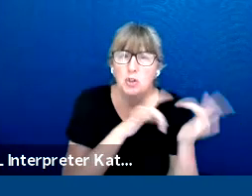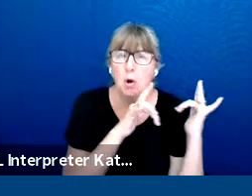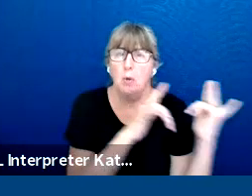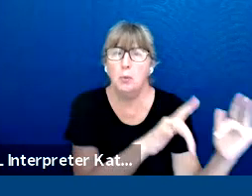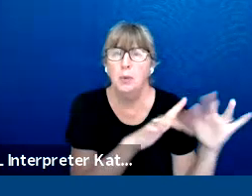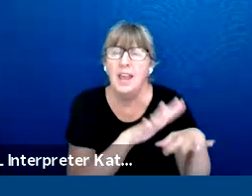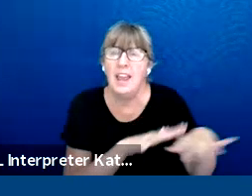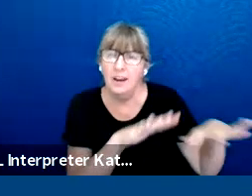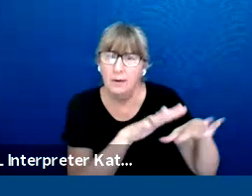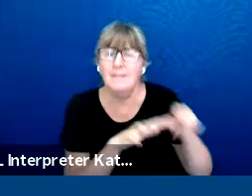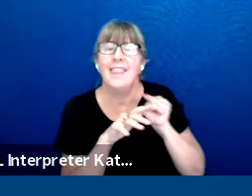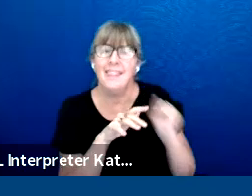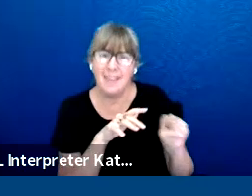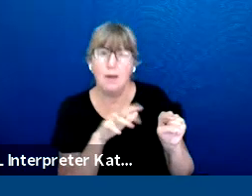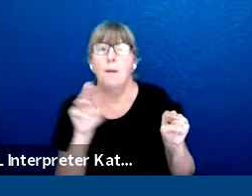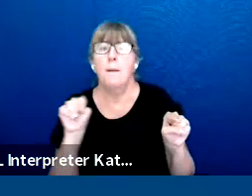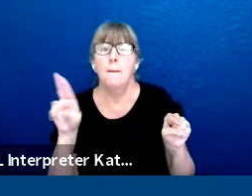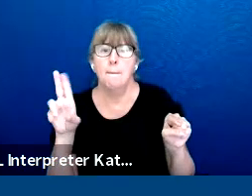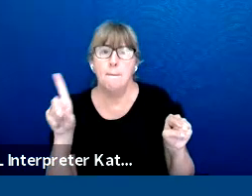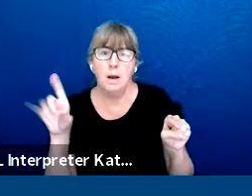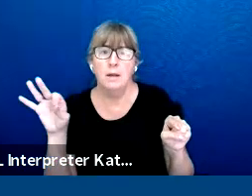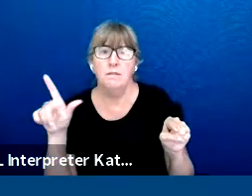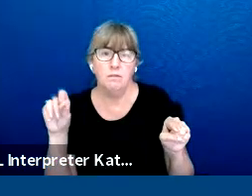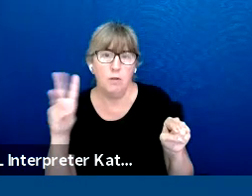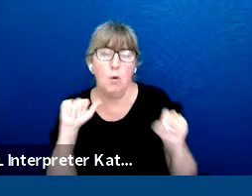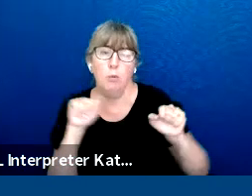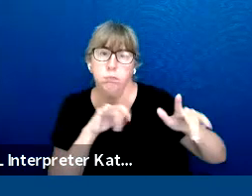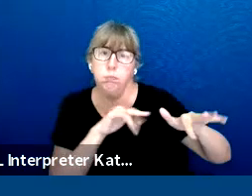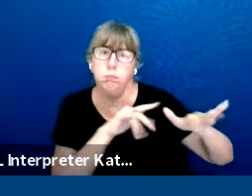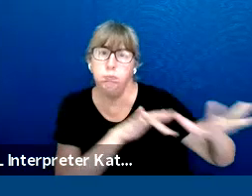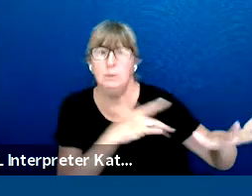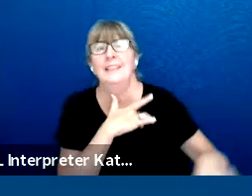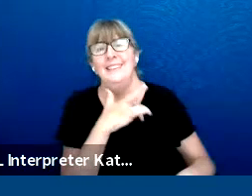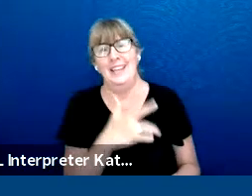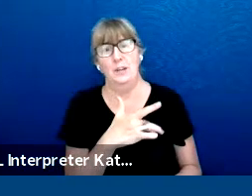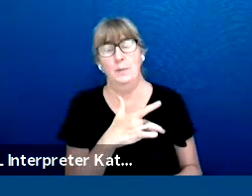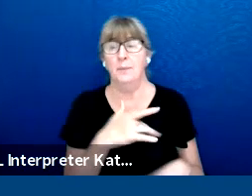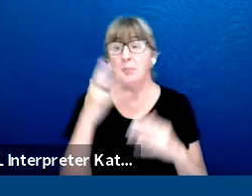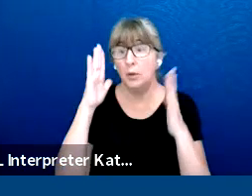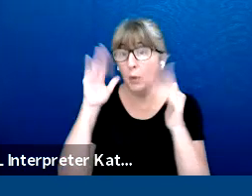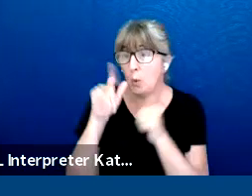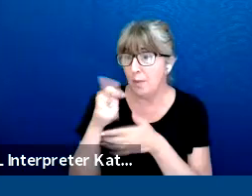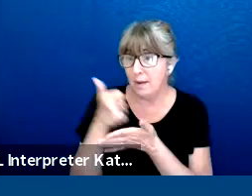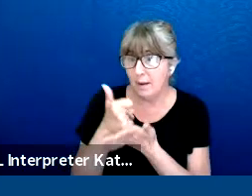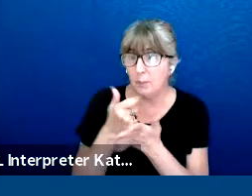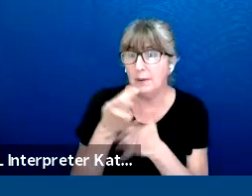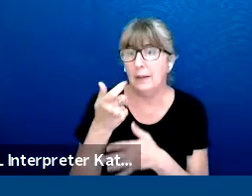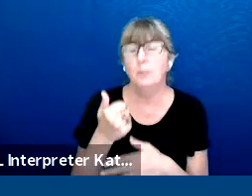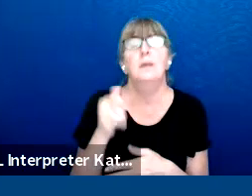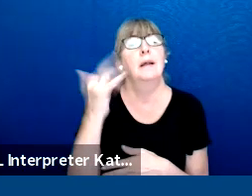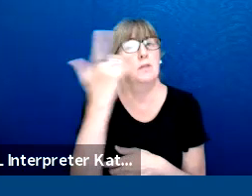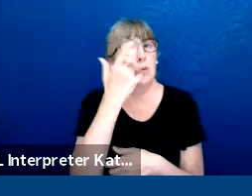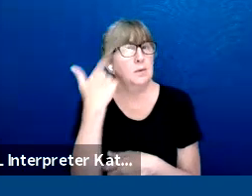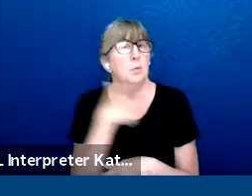seeing mud flow on the conditions of the burn scars. So I hope that helps a little bit. That's why we're promoting